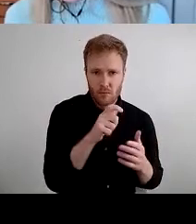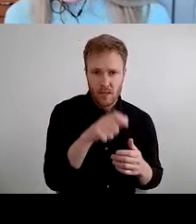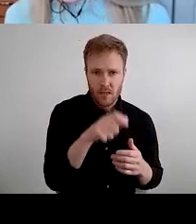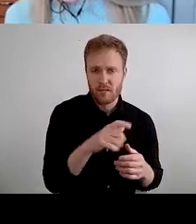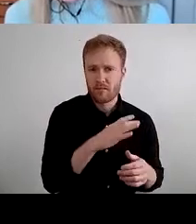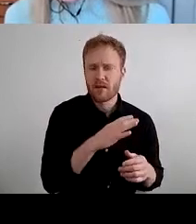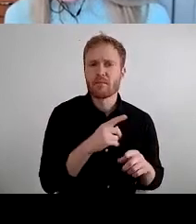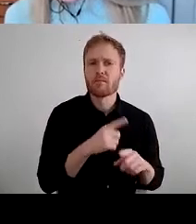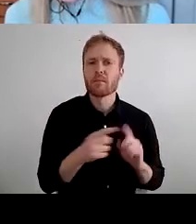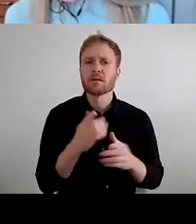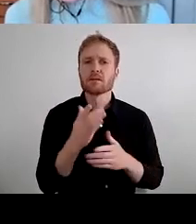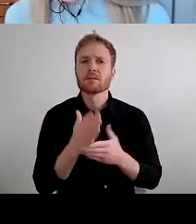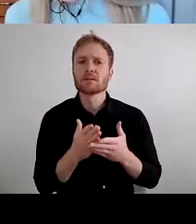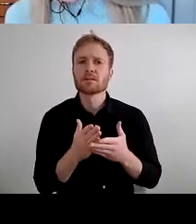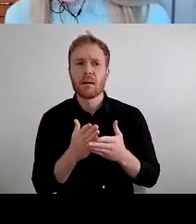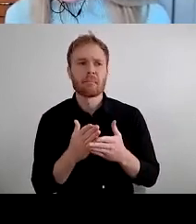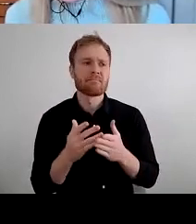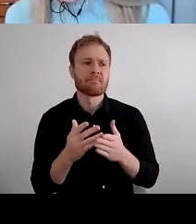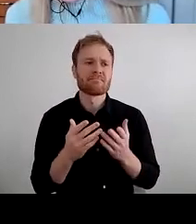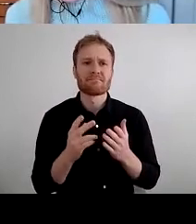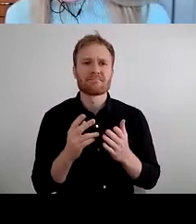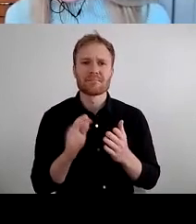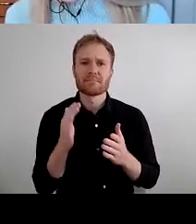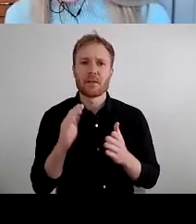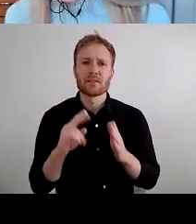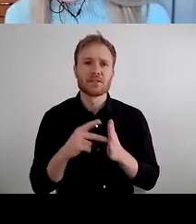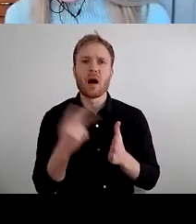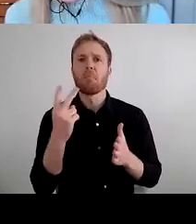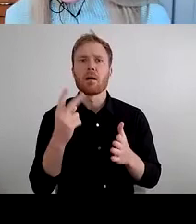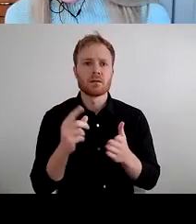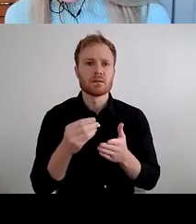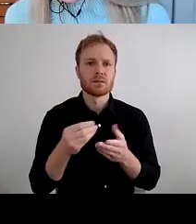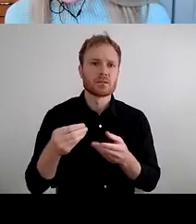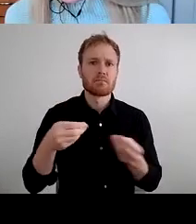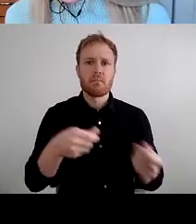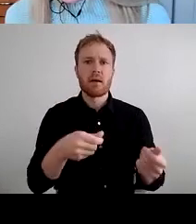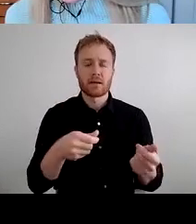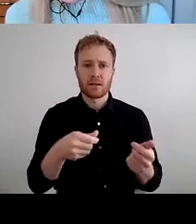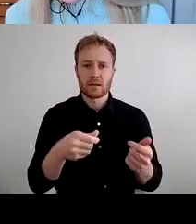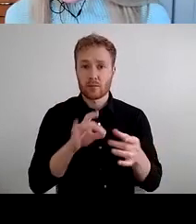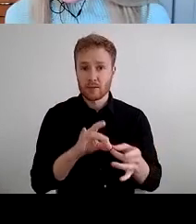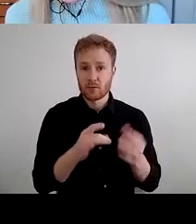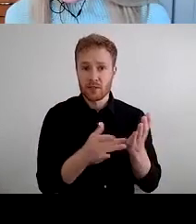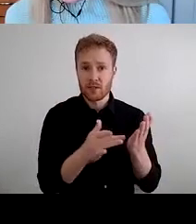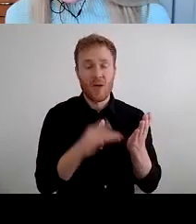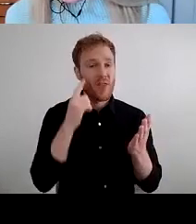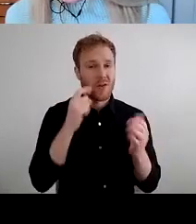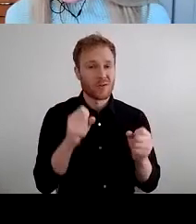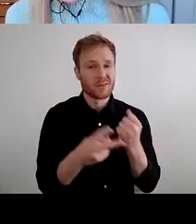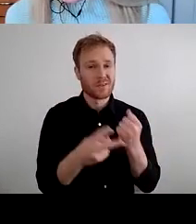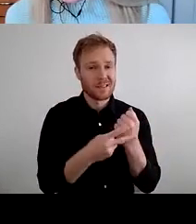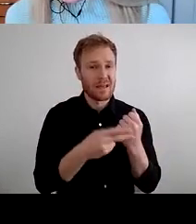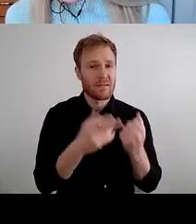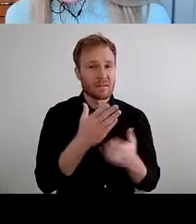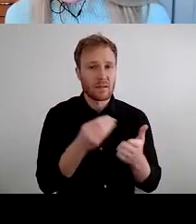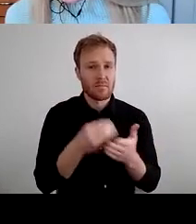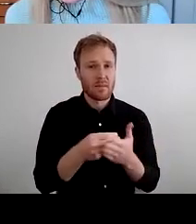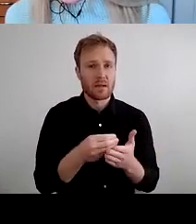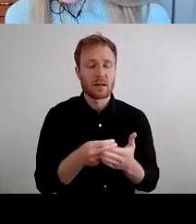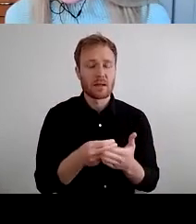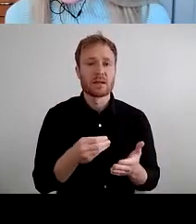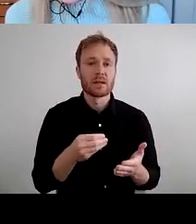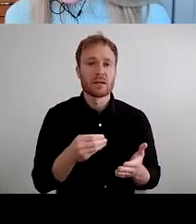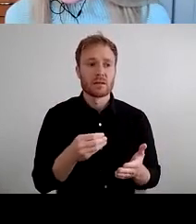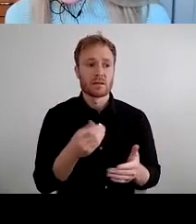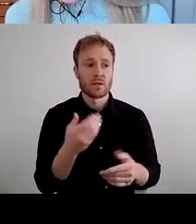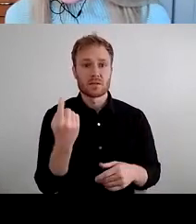double spending when it comes to technology, we looked and we thought we could save some funding. So, I mean, something like this is obviously